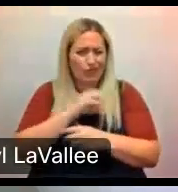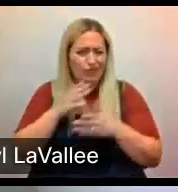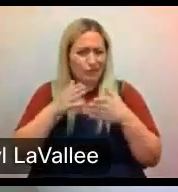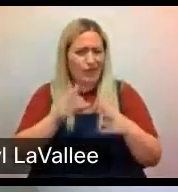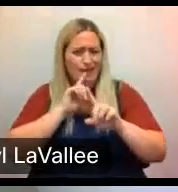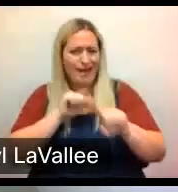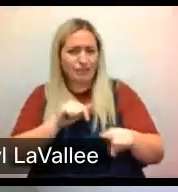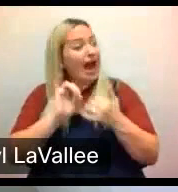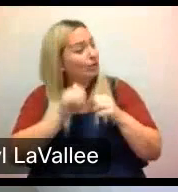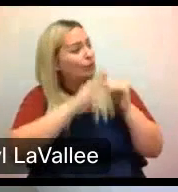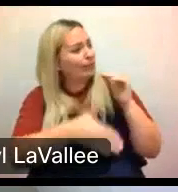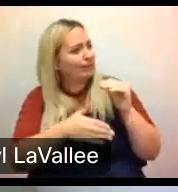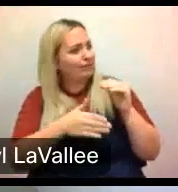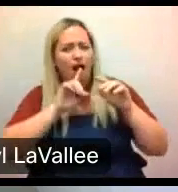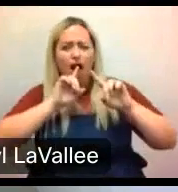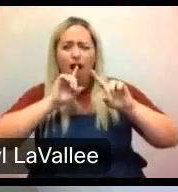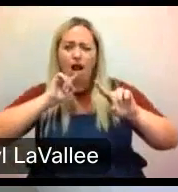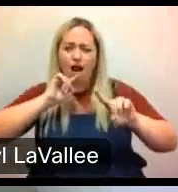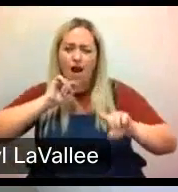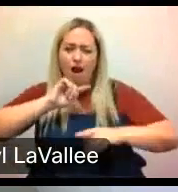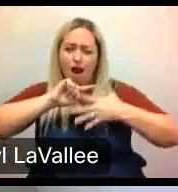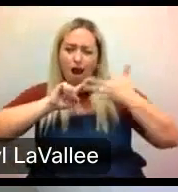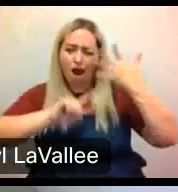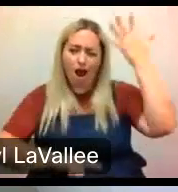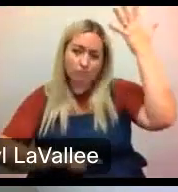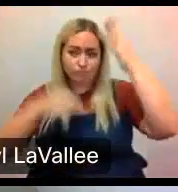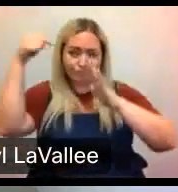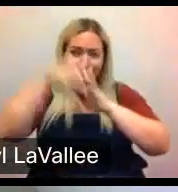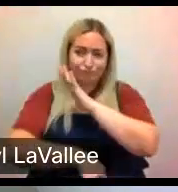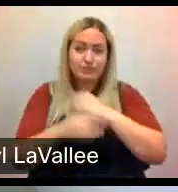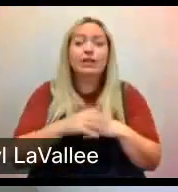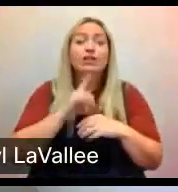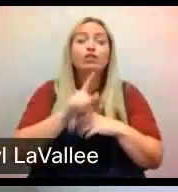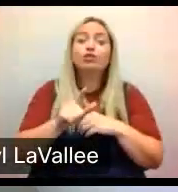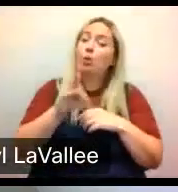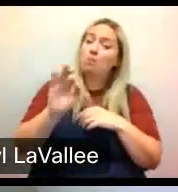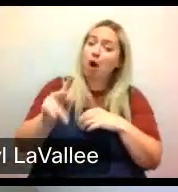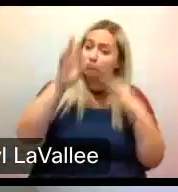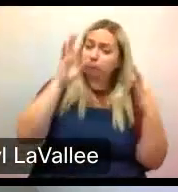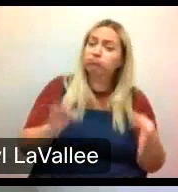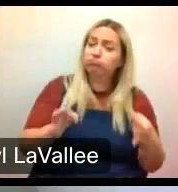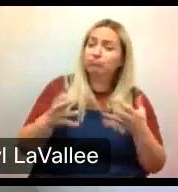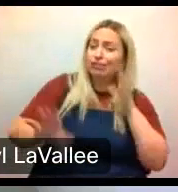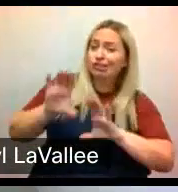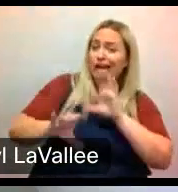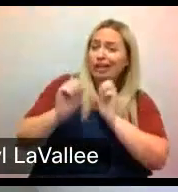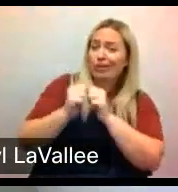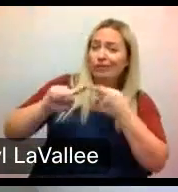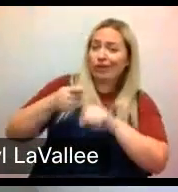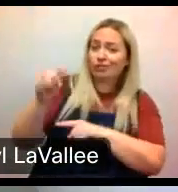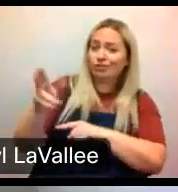question. How was your weekend? So Mark has made choices here in chatting with his friend John about